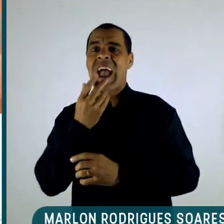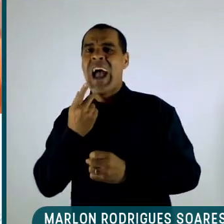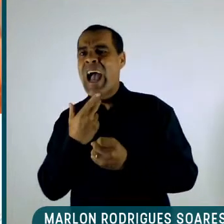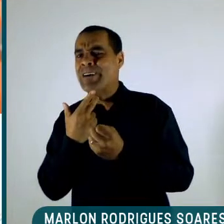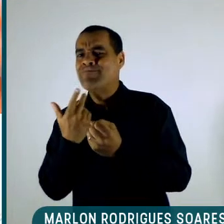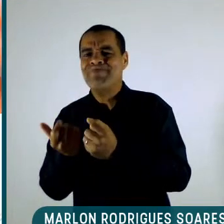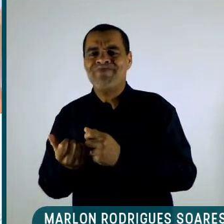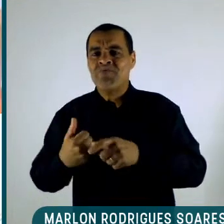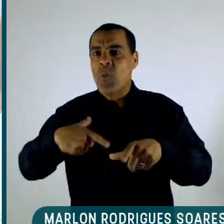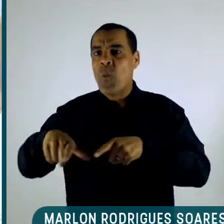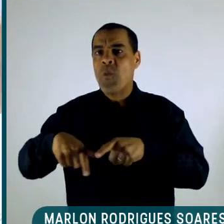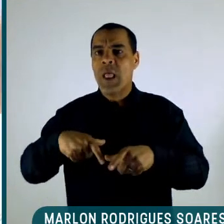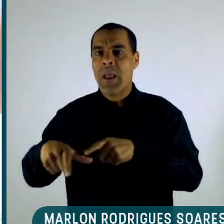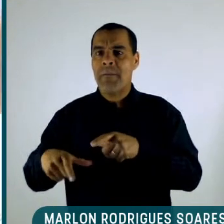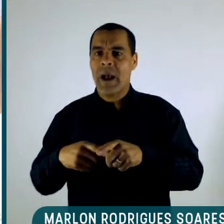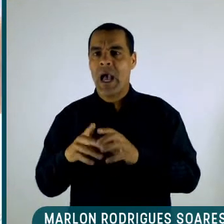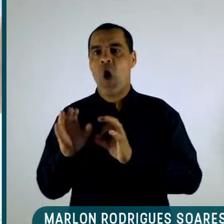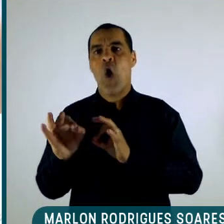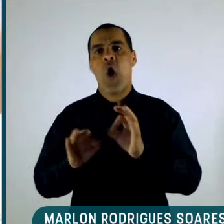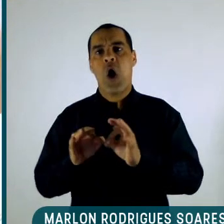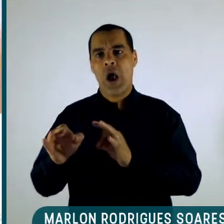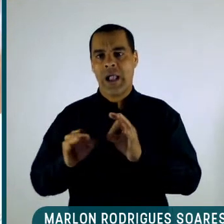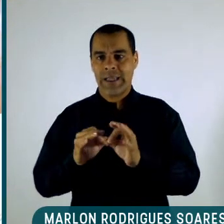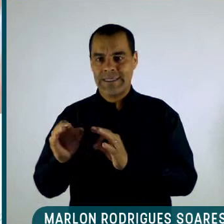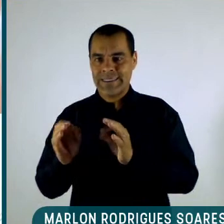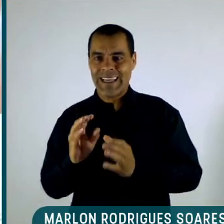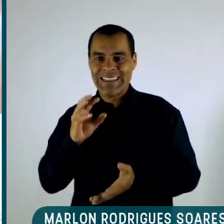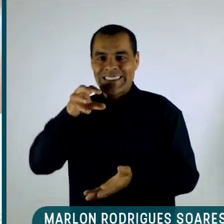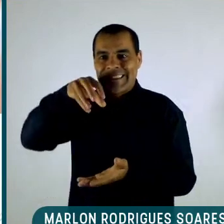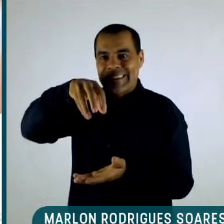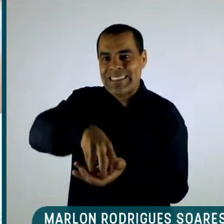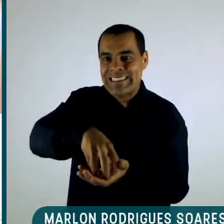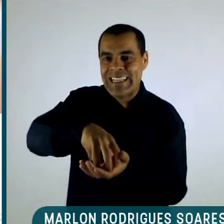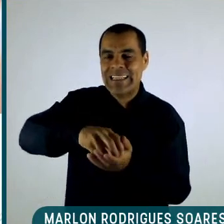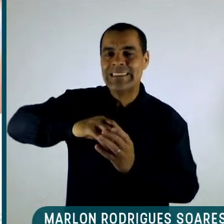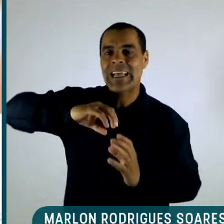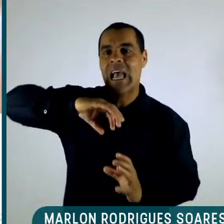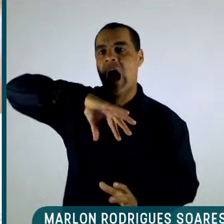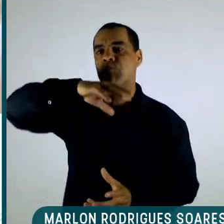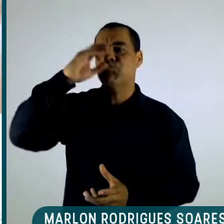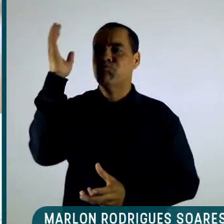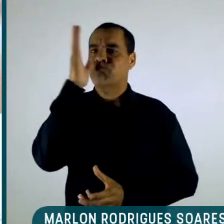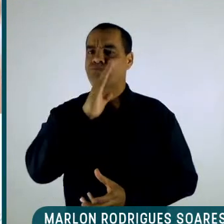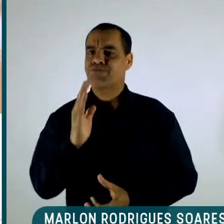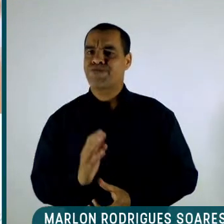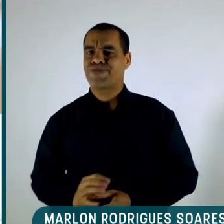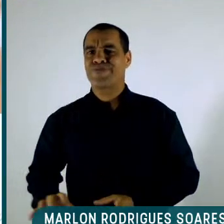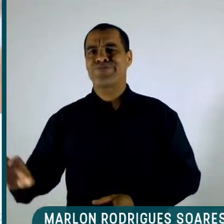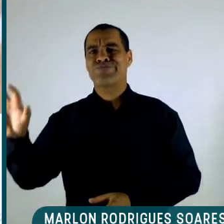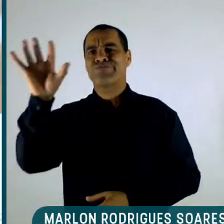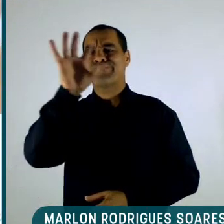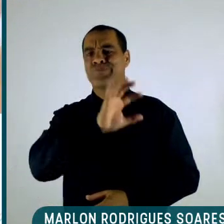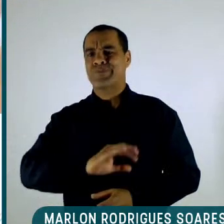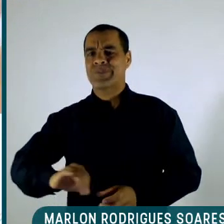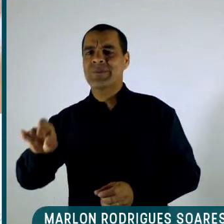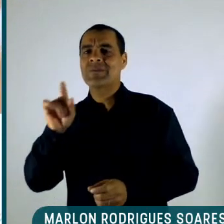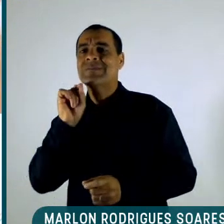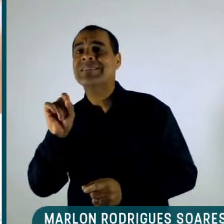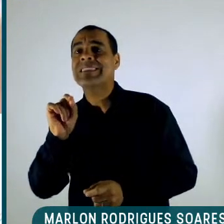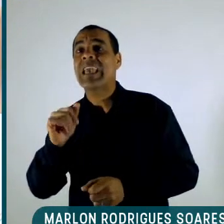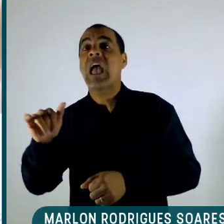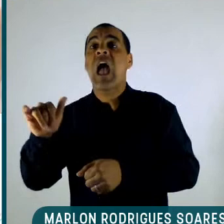create a national effort with a centralized organization based